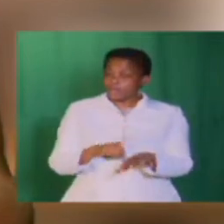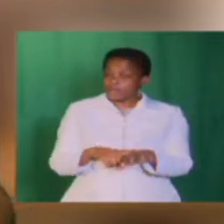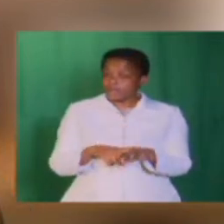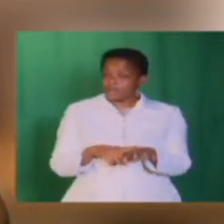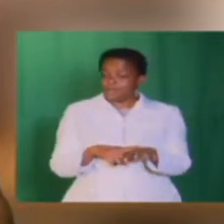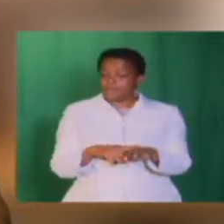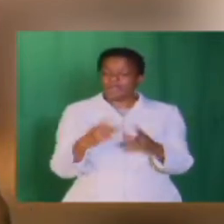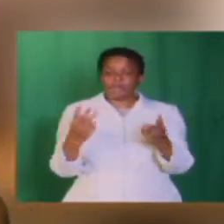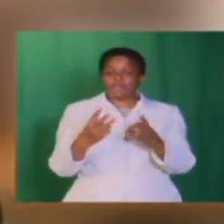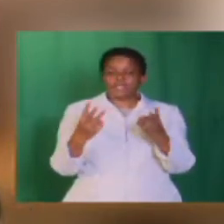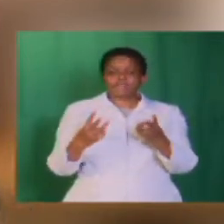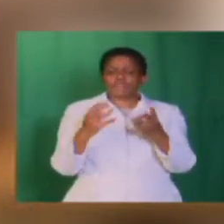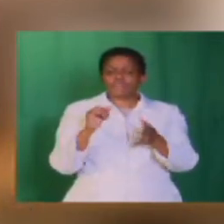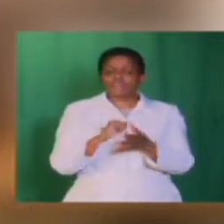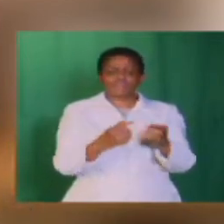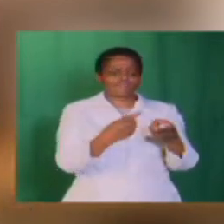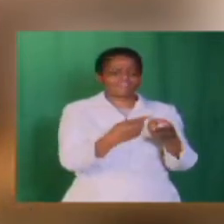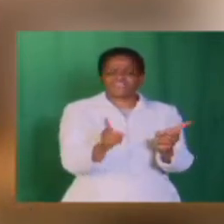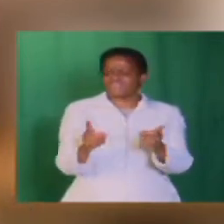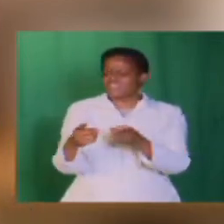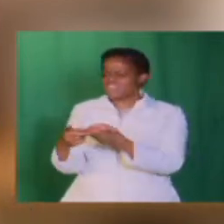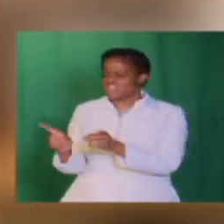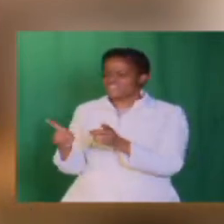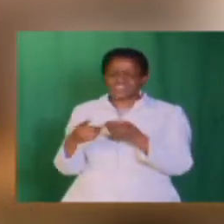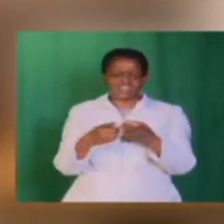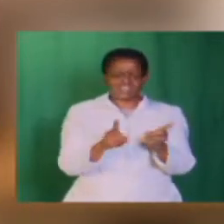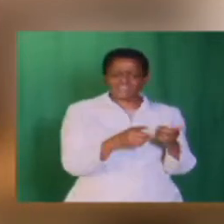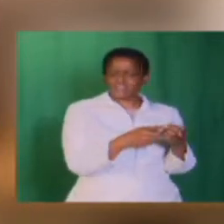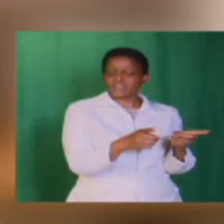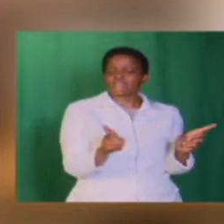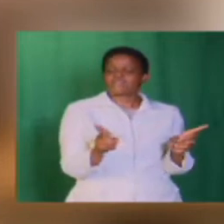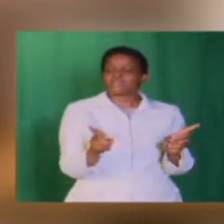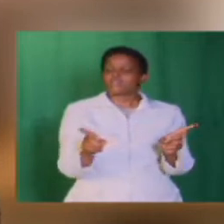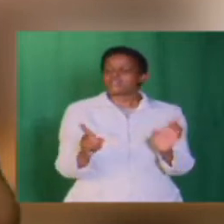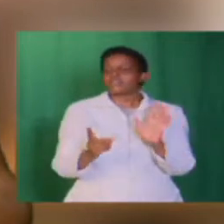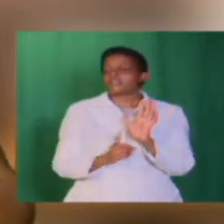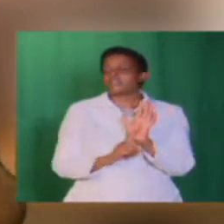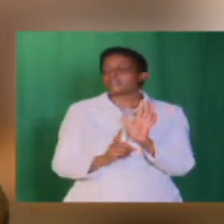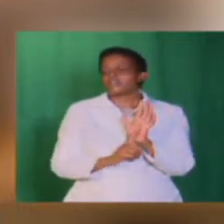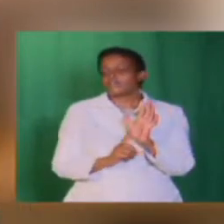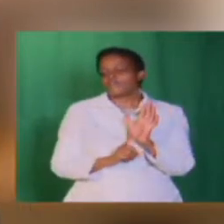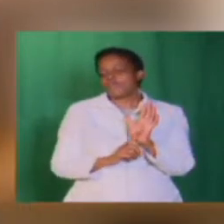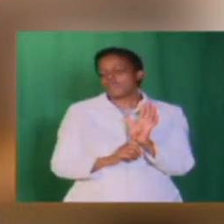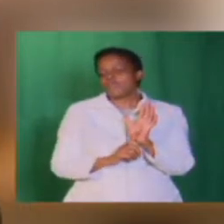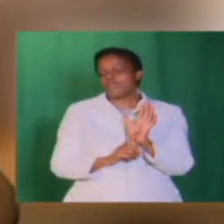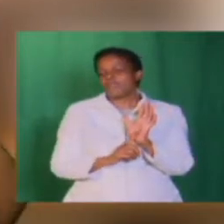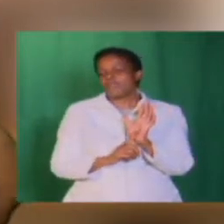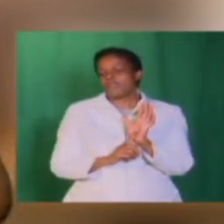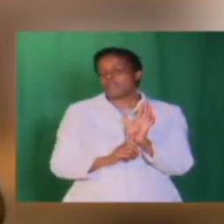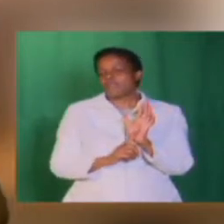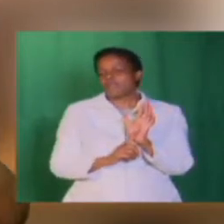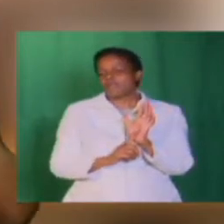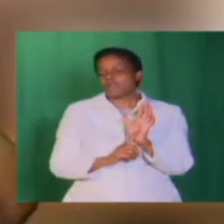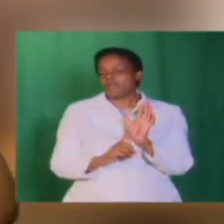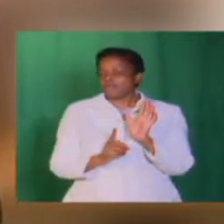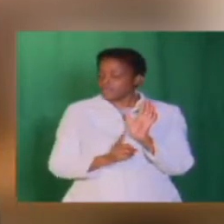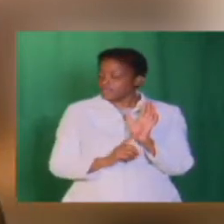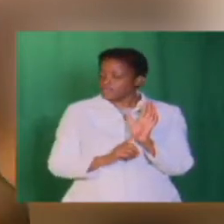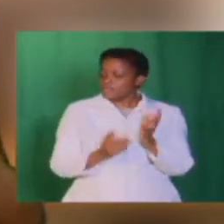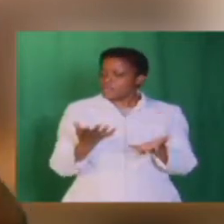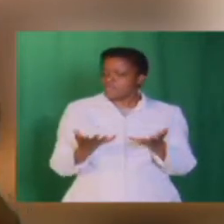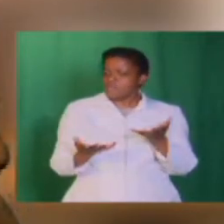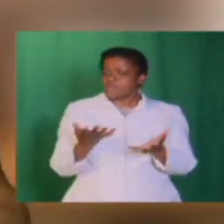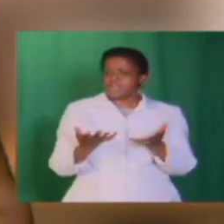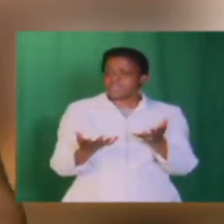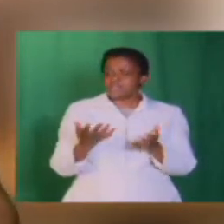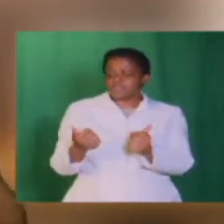people from different parts of life. For instance, you may find yourself actually getting to